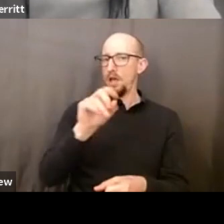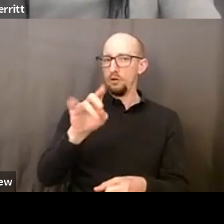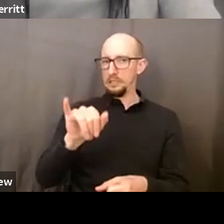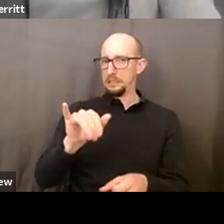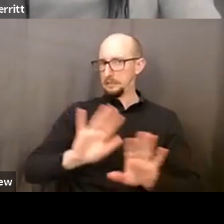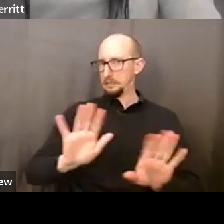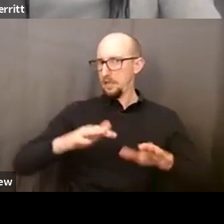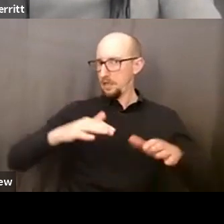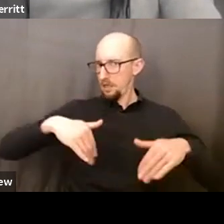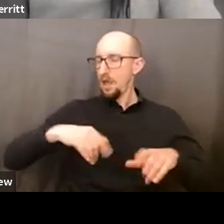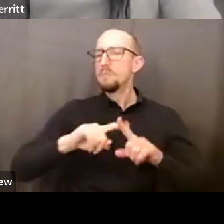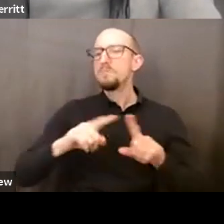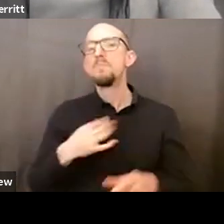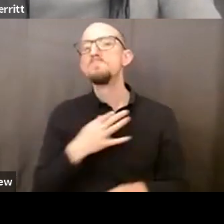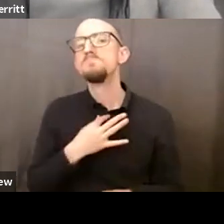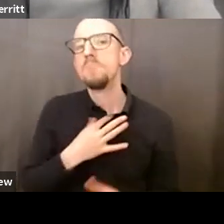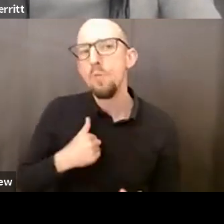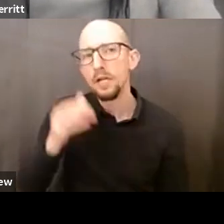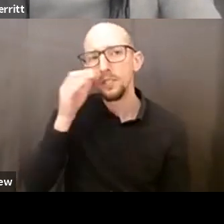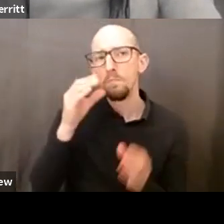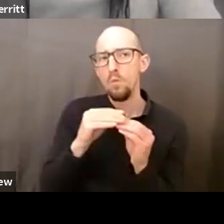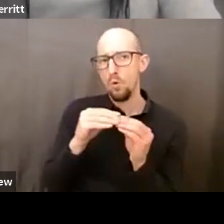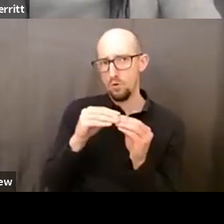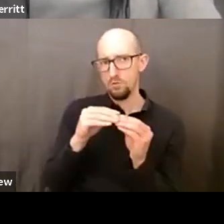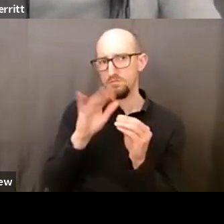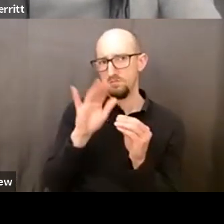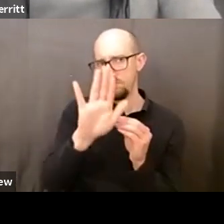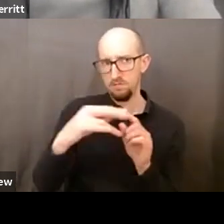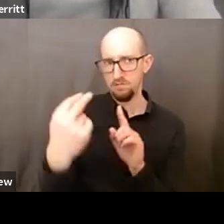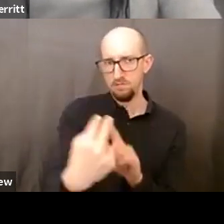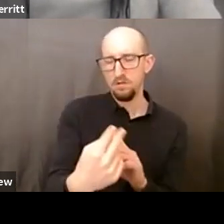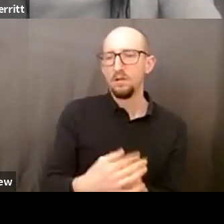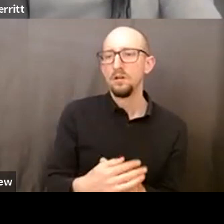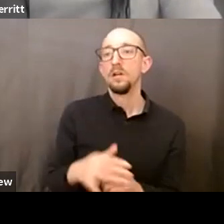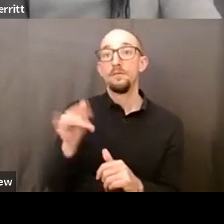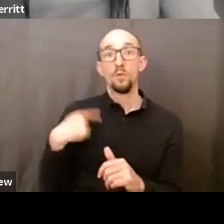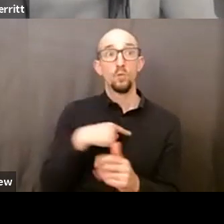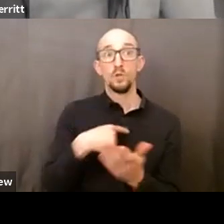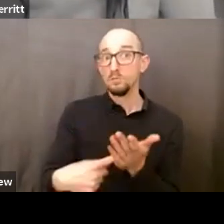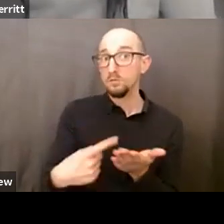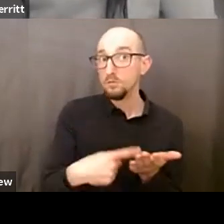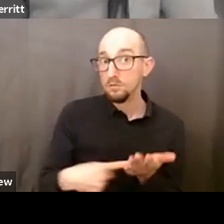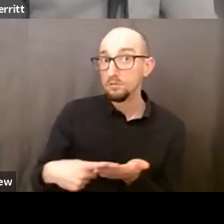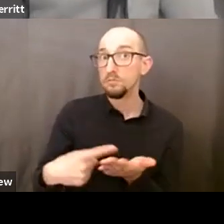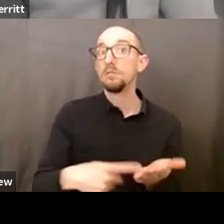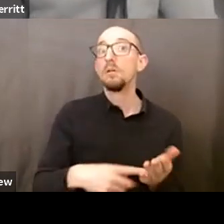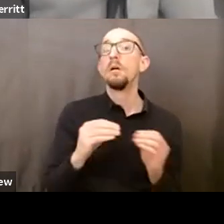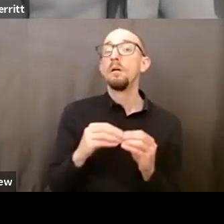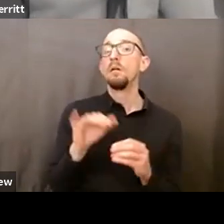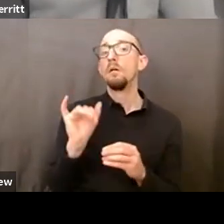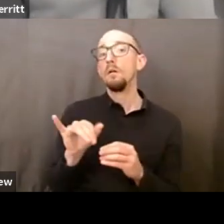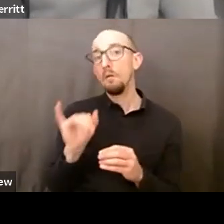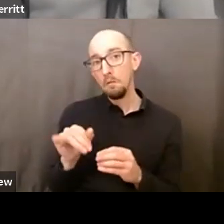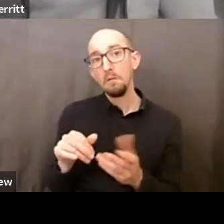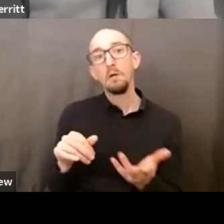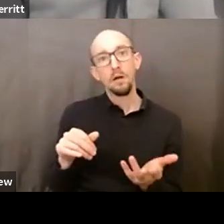But I do want to hear more about it. And I think the more that we talk about it, there are some third